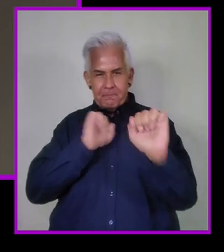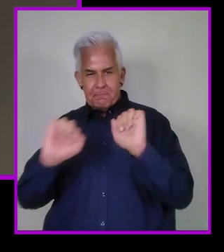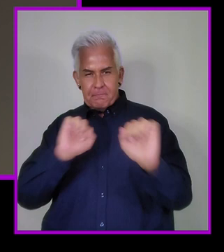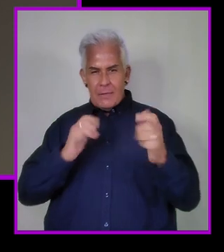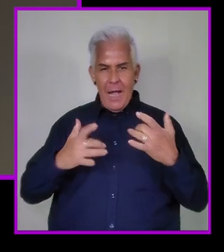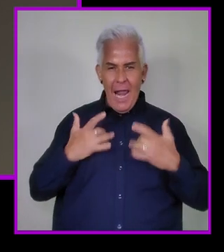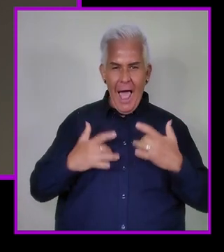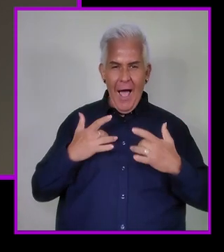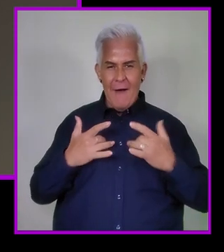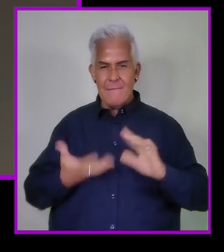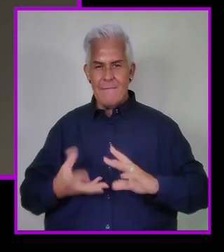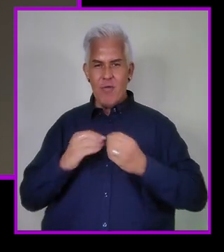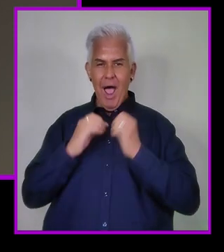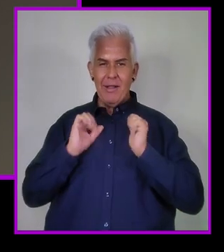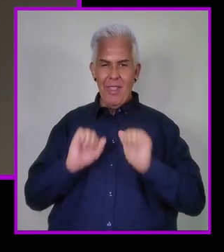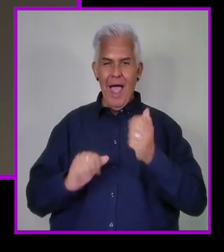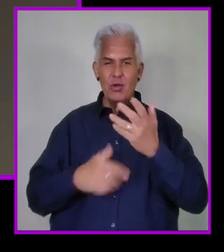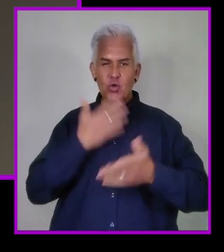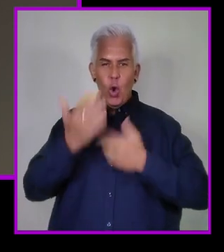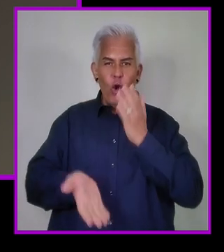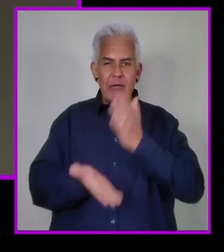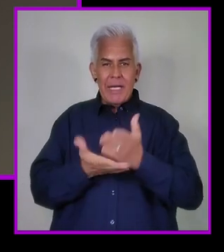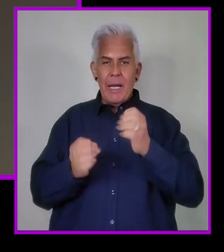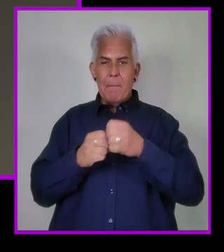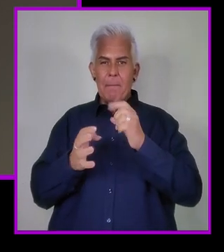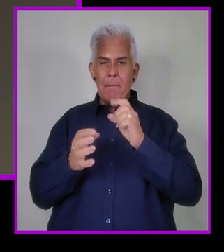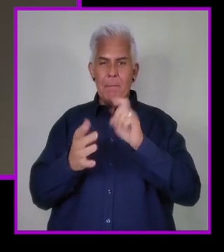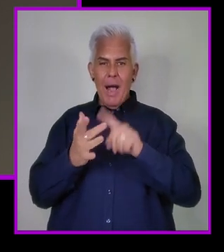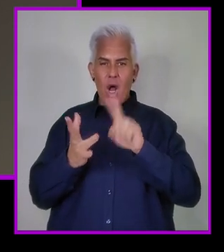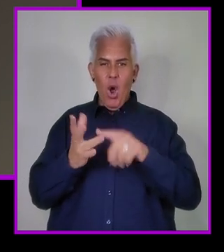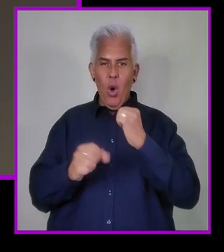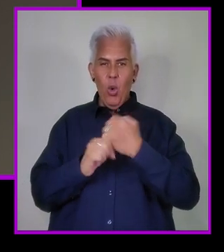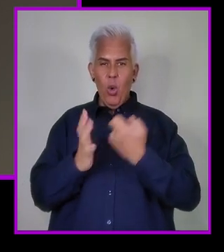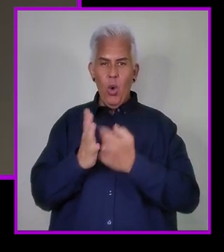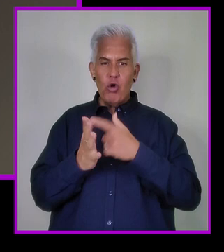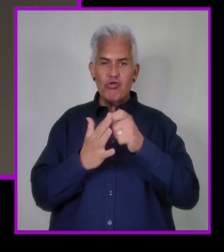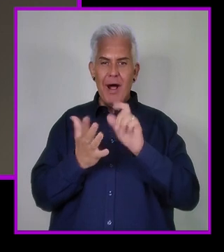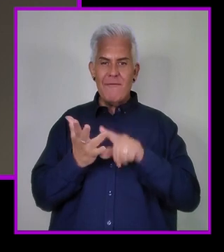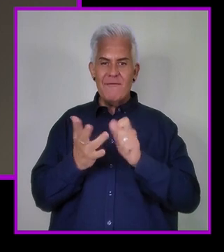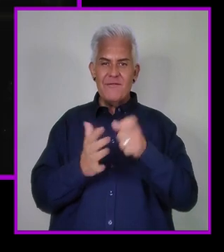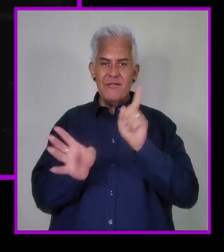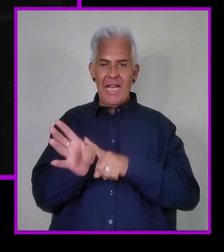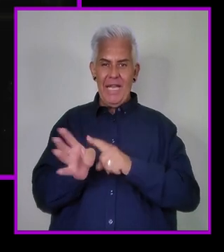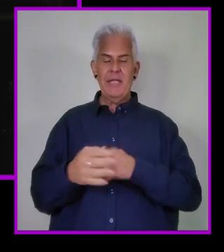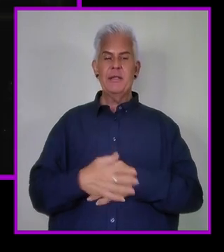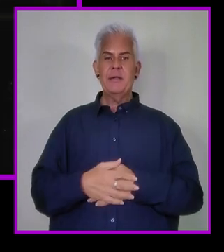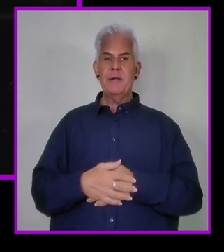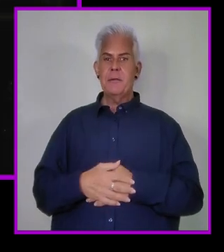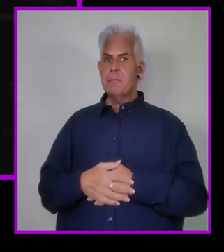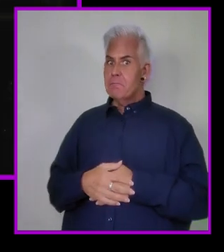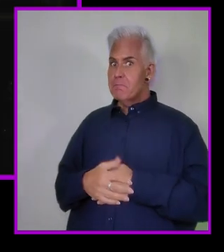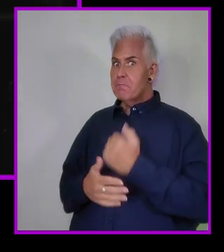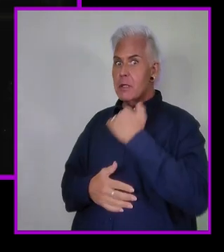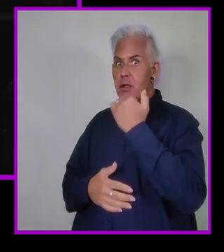making biographical documentaries. There was something really, really satisfying about that. So those were my highlights. And do you think there are